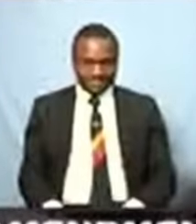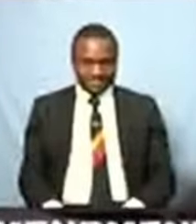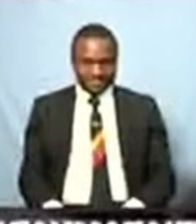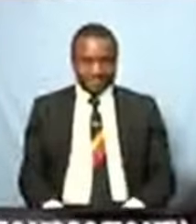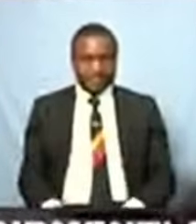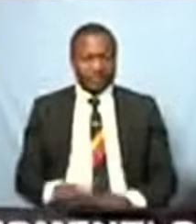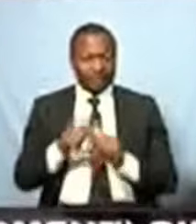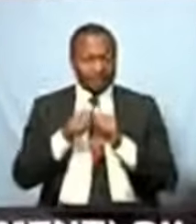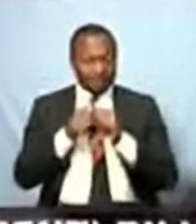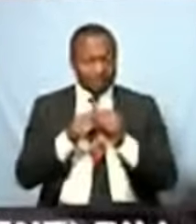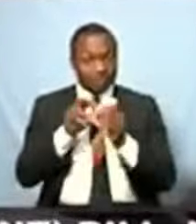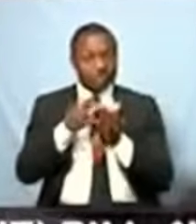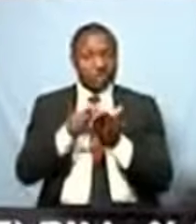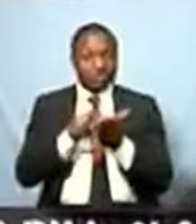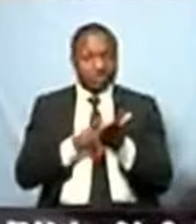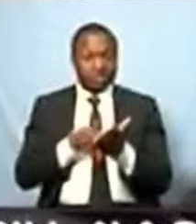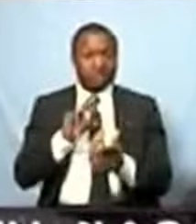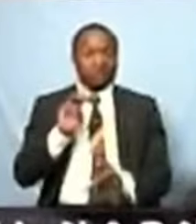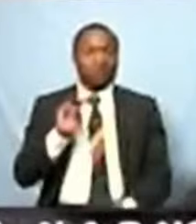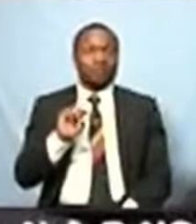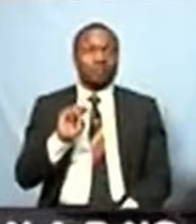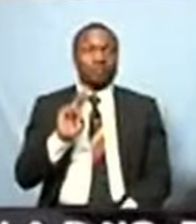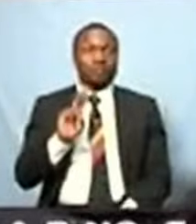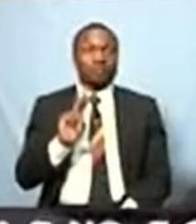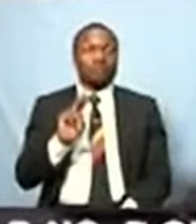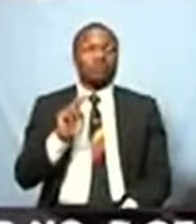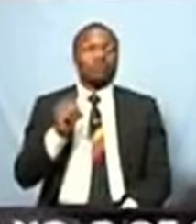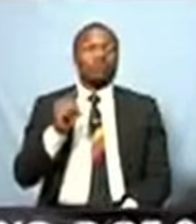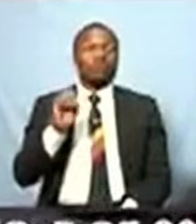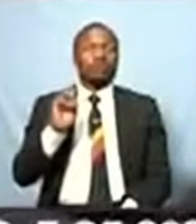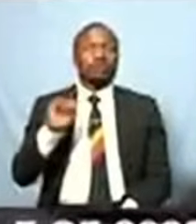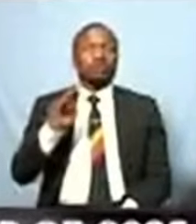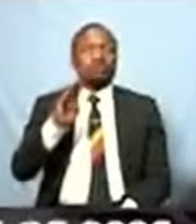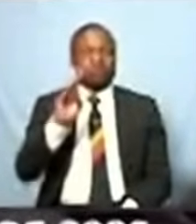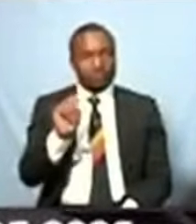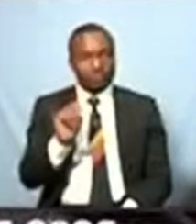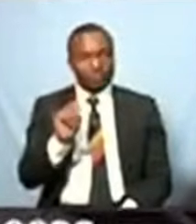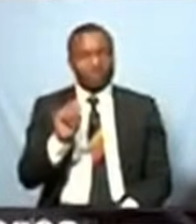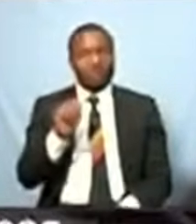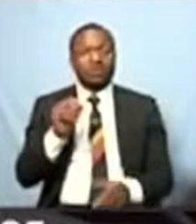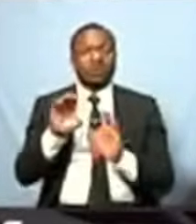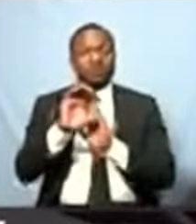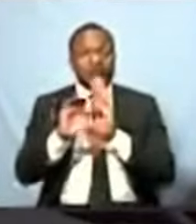As per the report of the Mungomba Commission, Constitutional Review Commission,